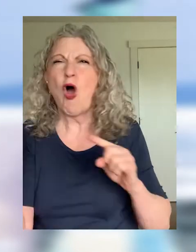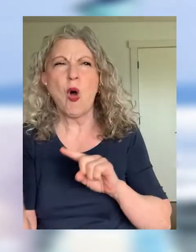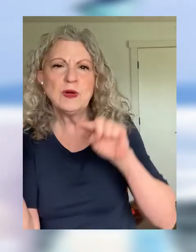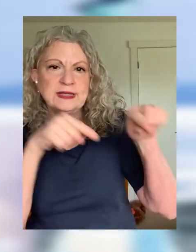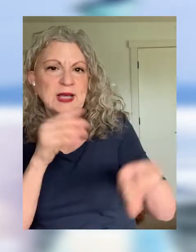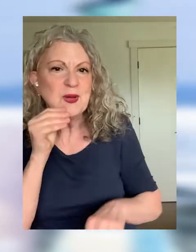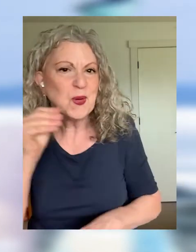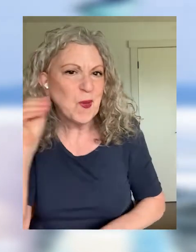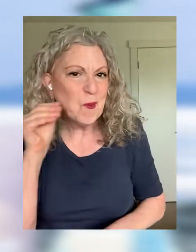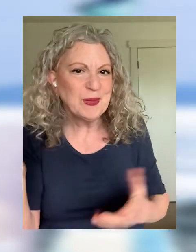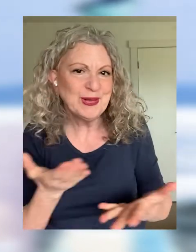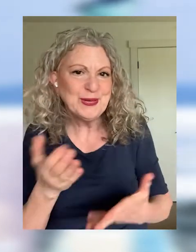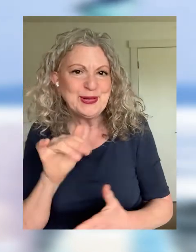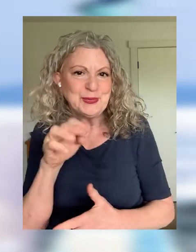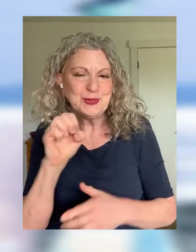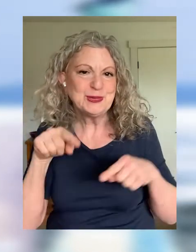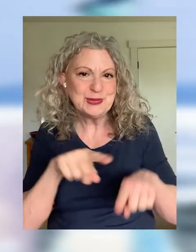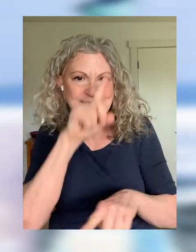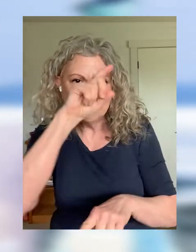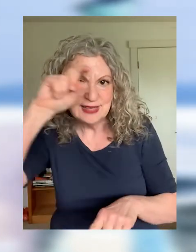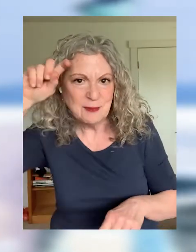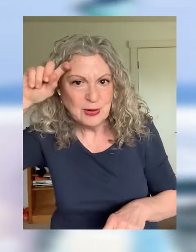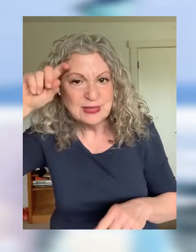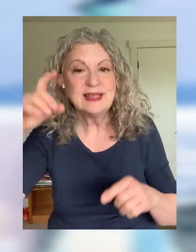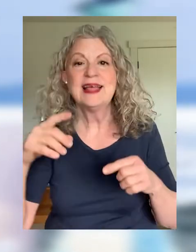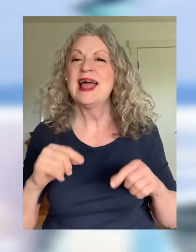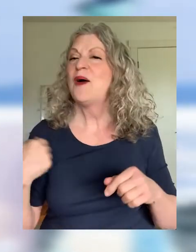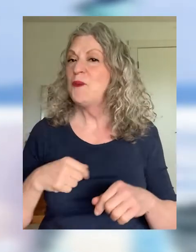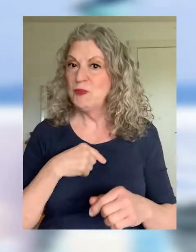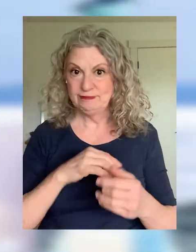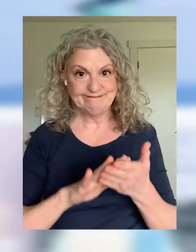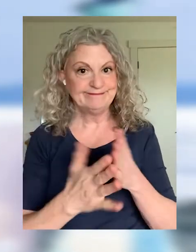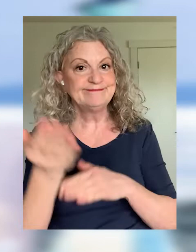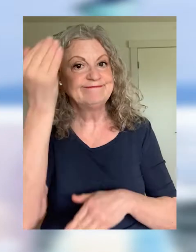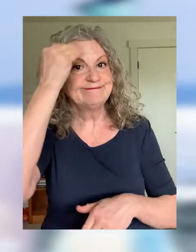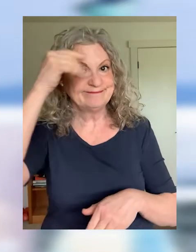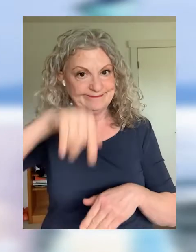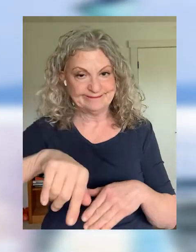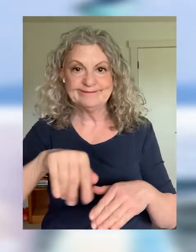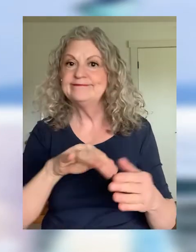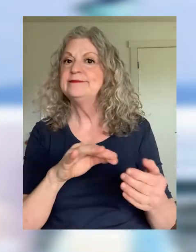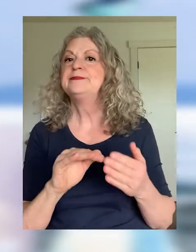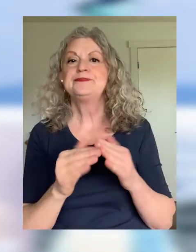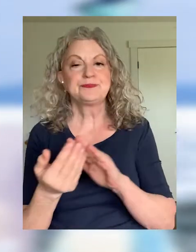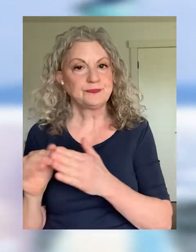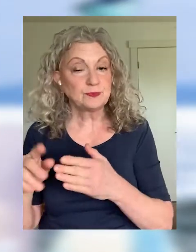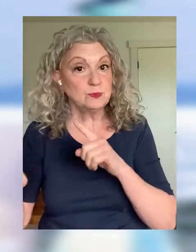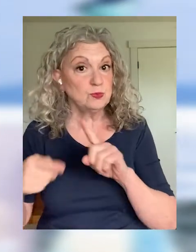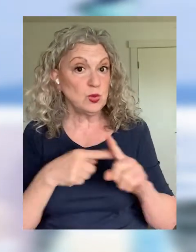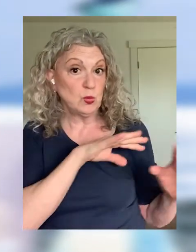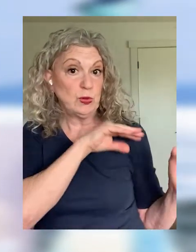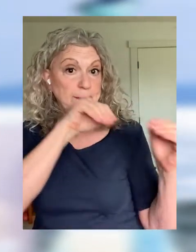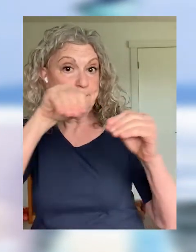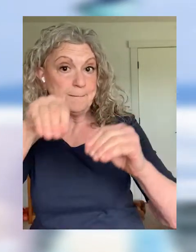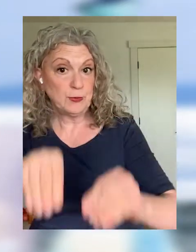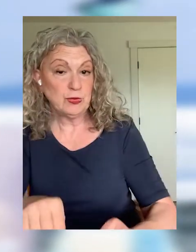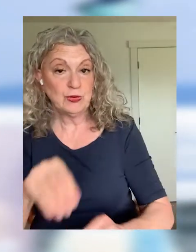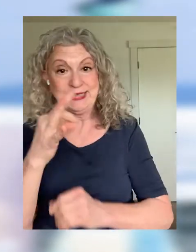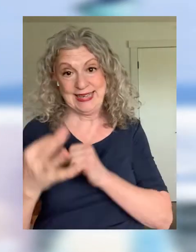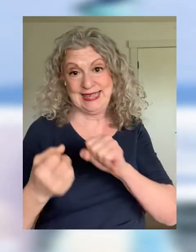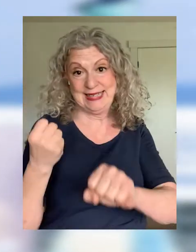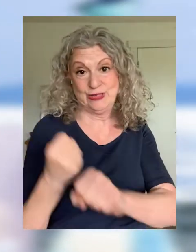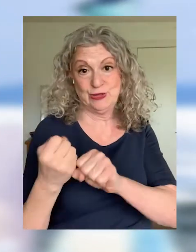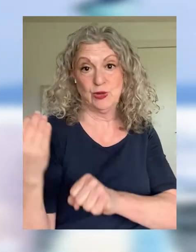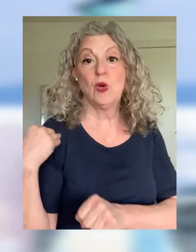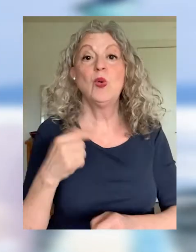here to Linwood in the summers. And during that time, we grew to know this congregation. When we moved back to this area ourselves